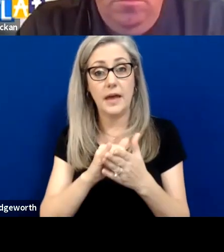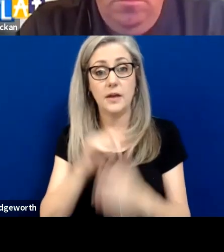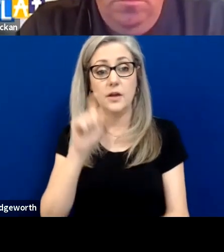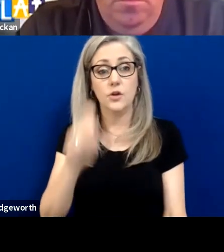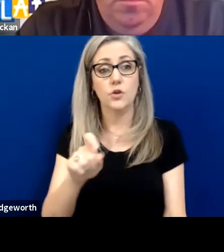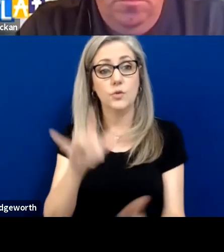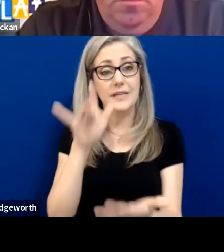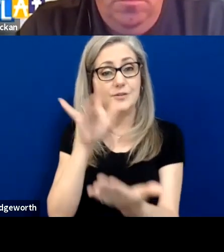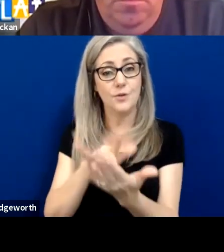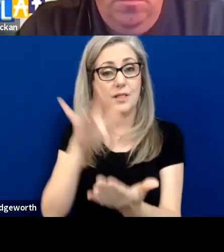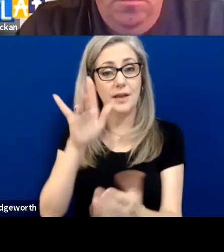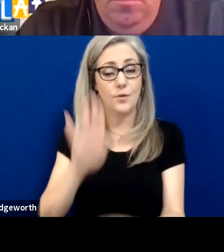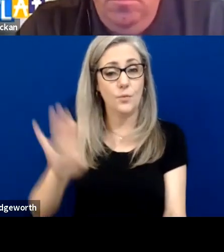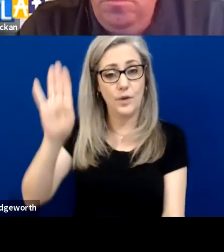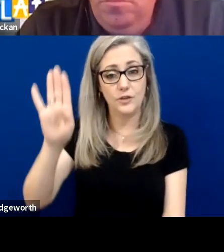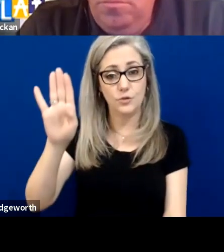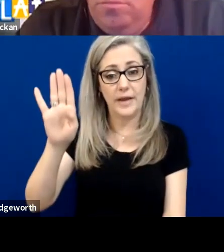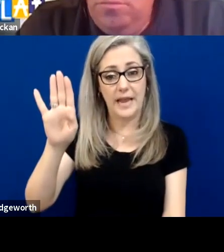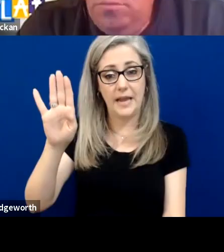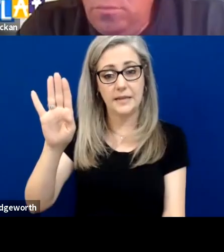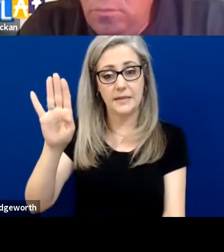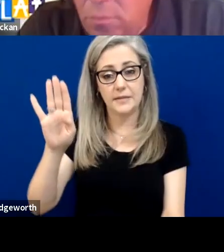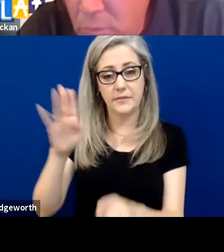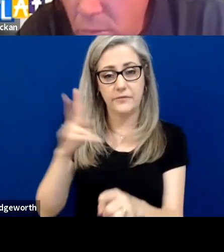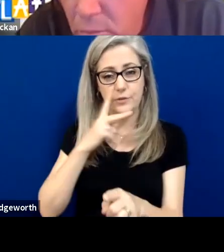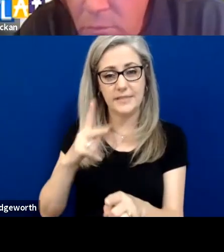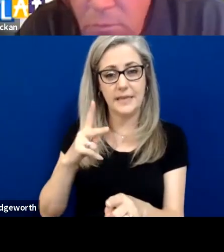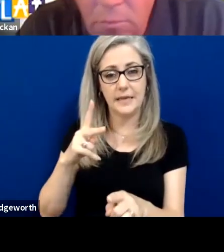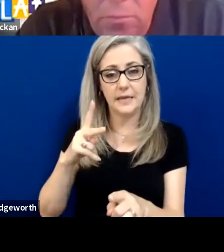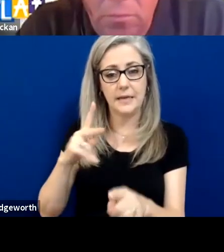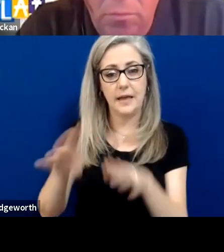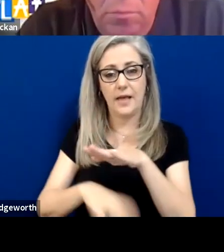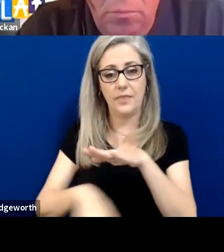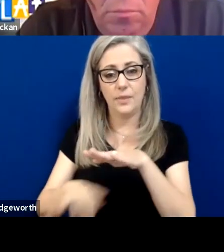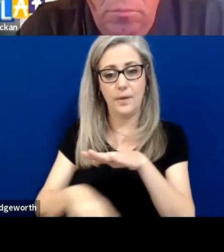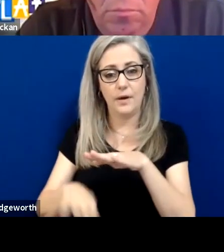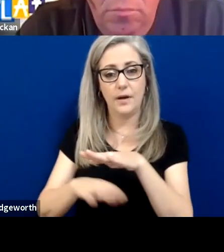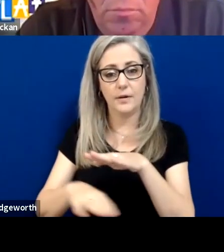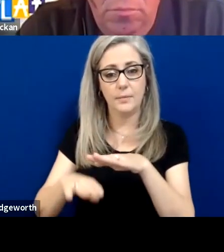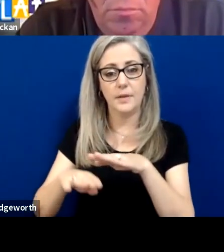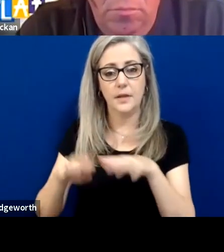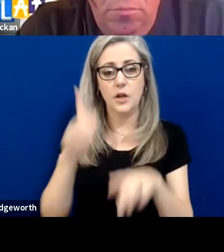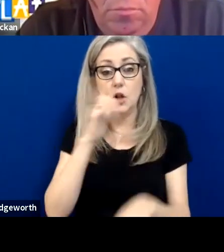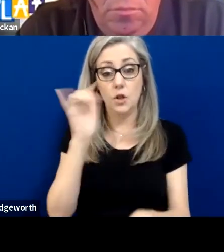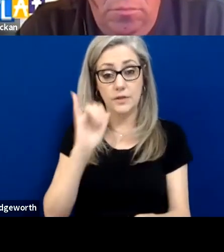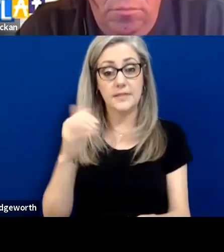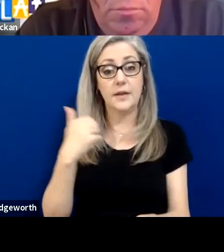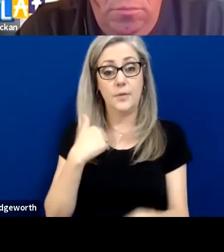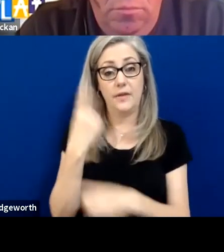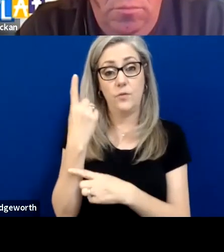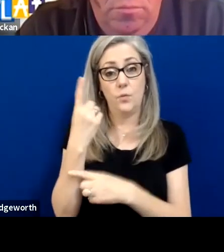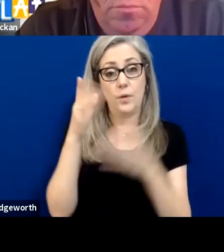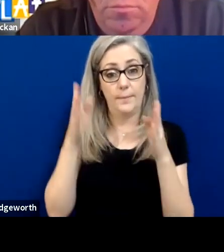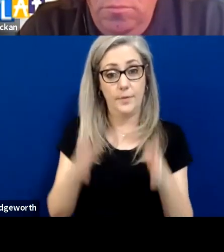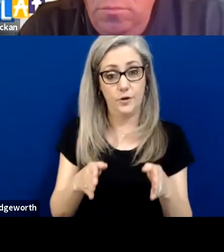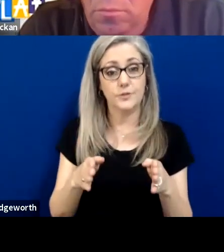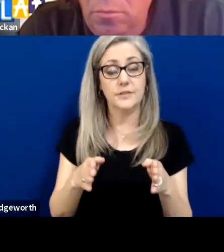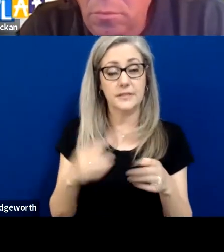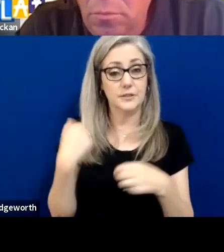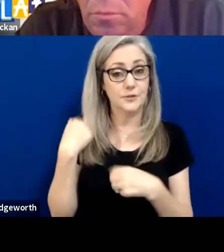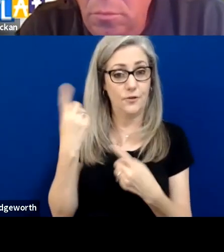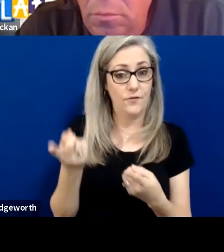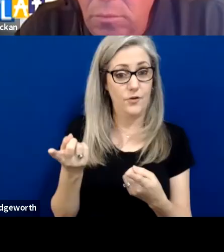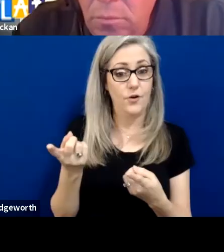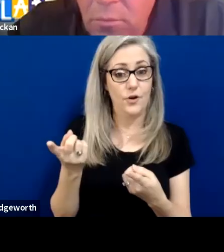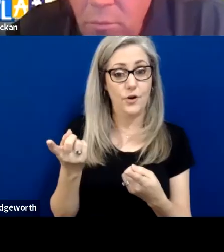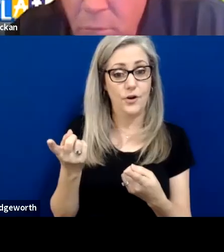your hand feature at the bottom of your Zoom screen. It does look like we do have one person so far, and